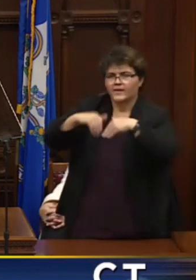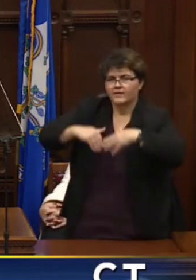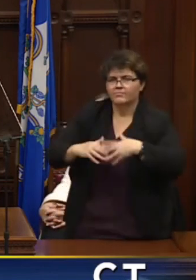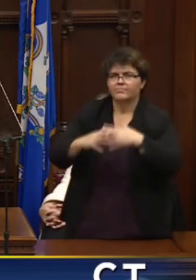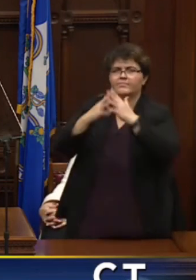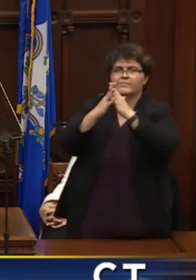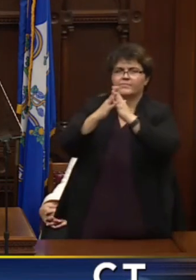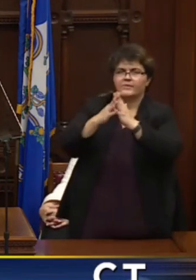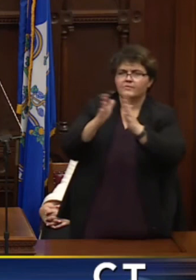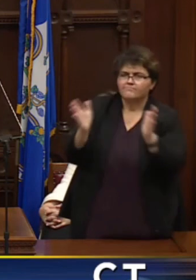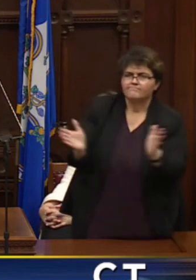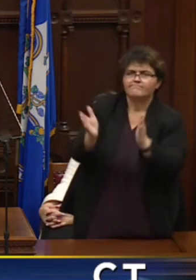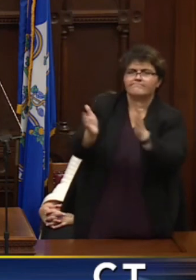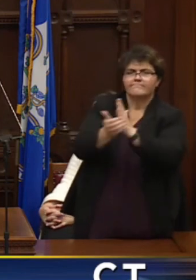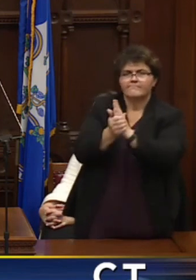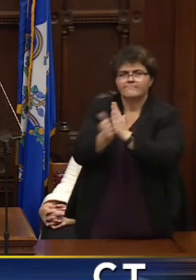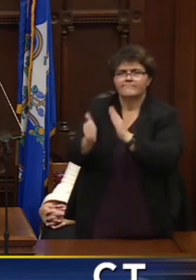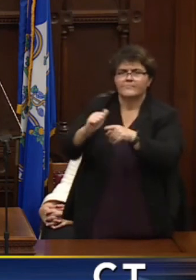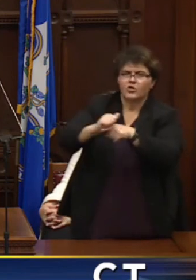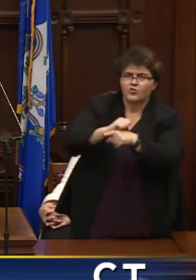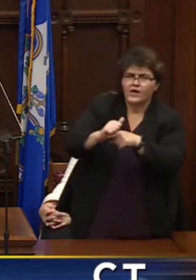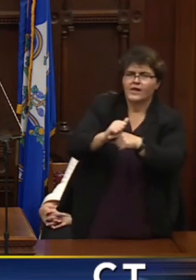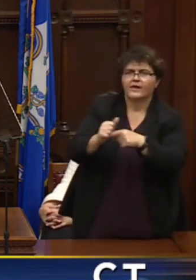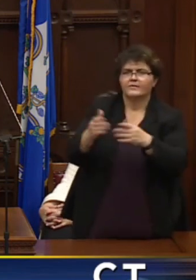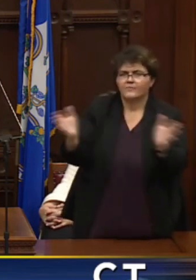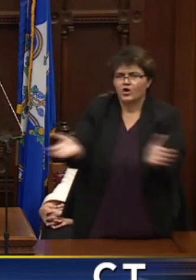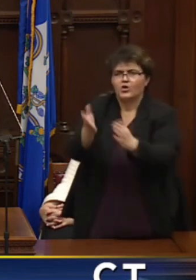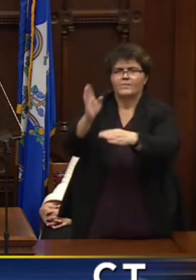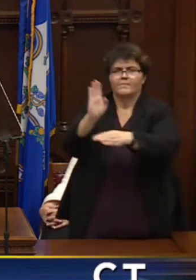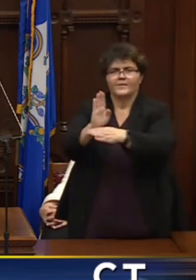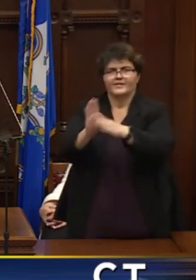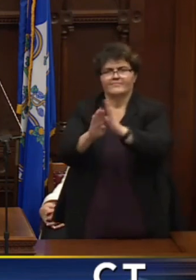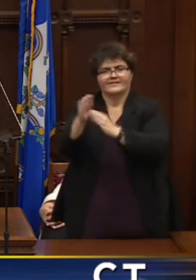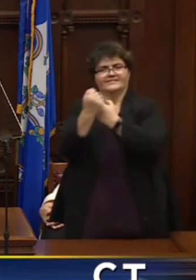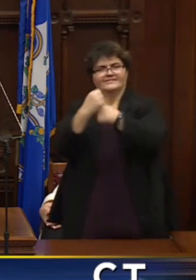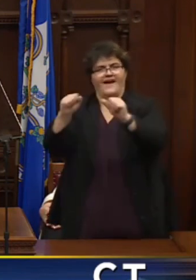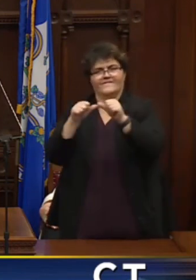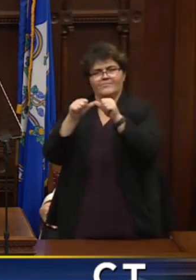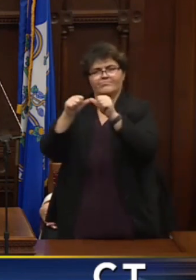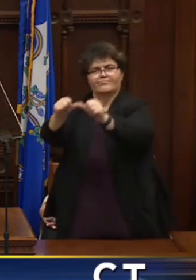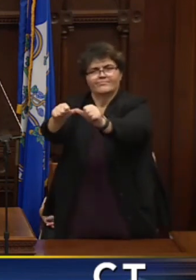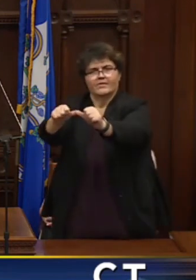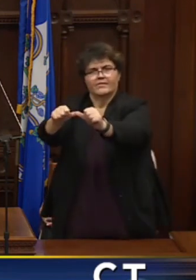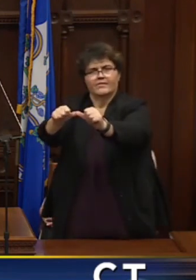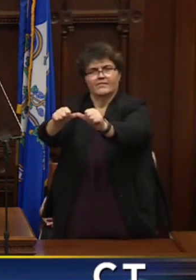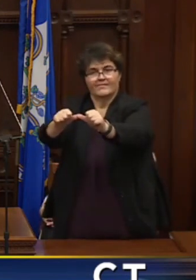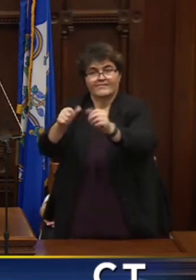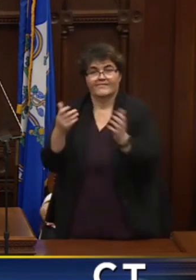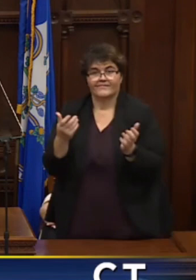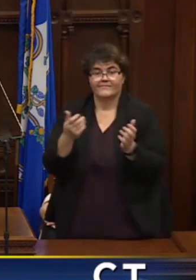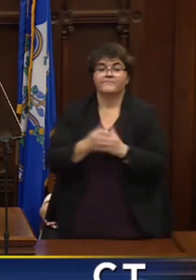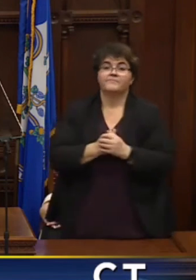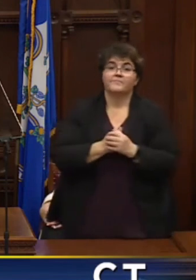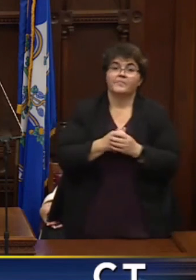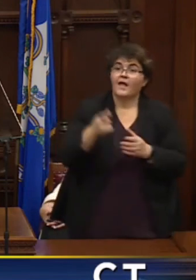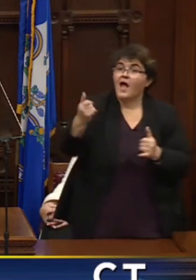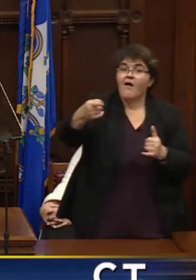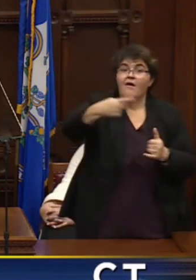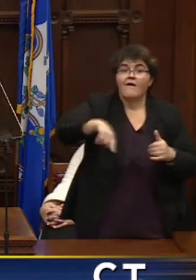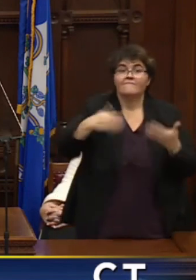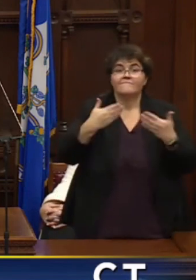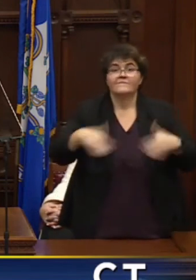and safer. Look, I'm headed off to New London in about 10 minutes to meet Secretary of